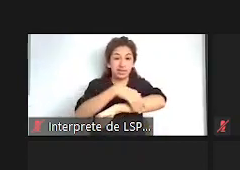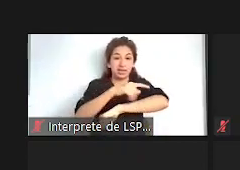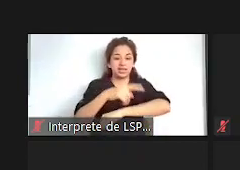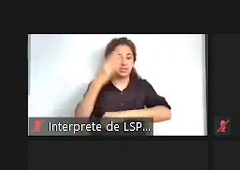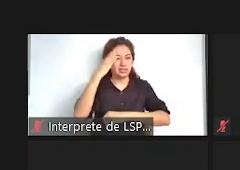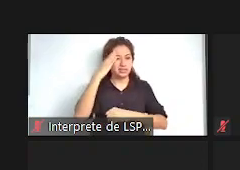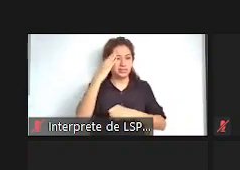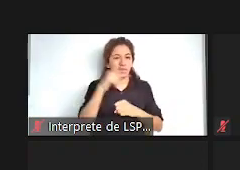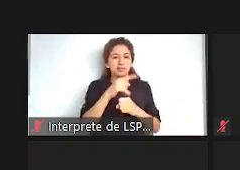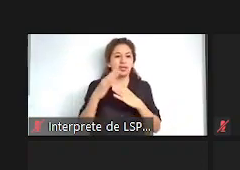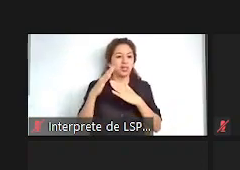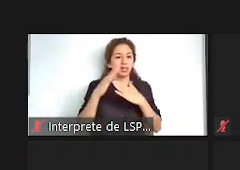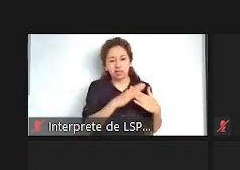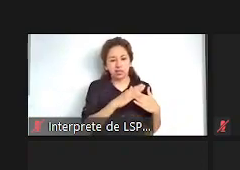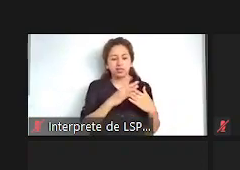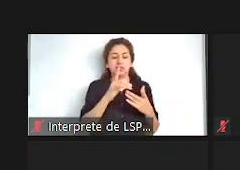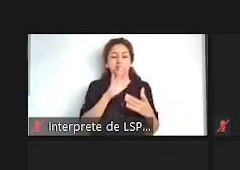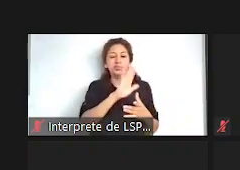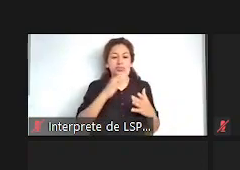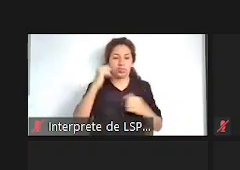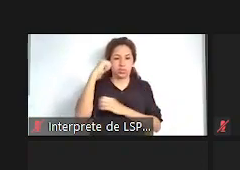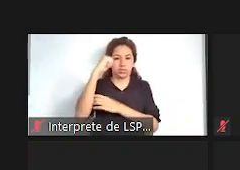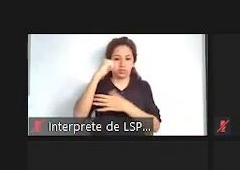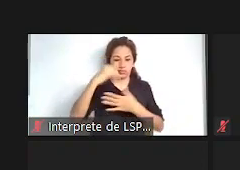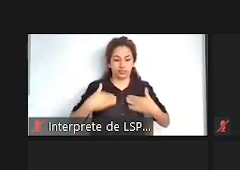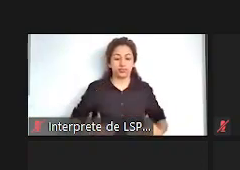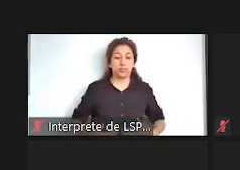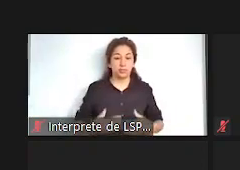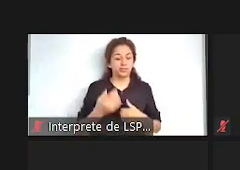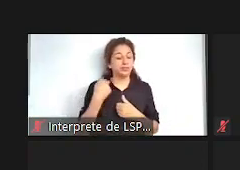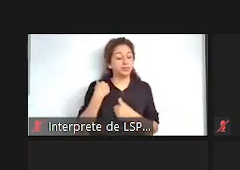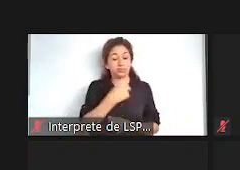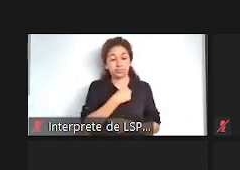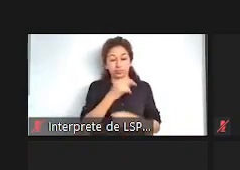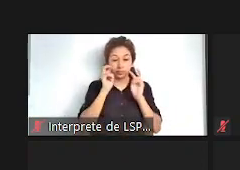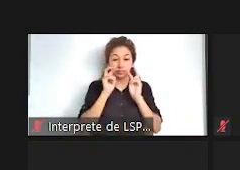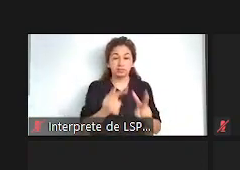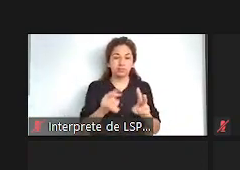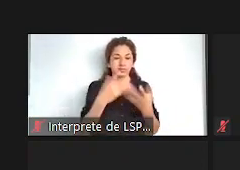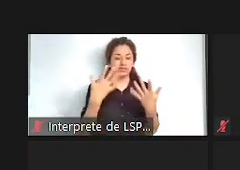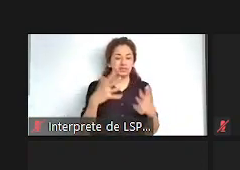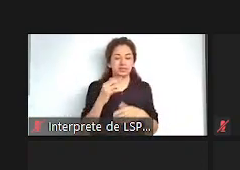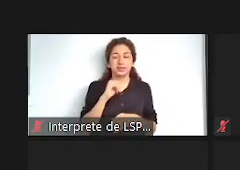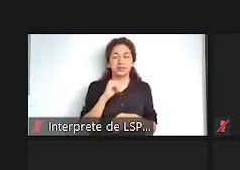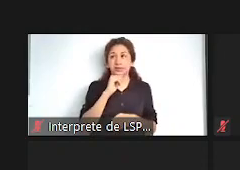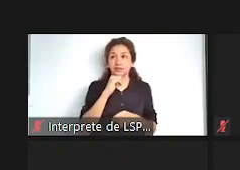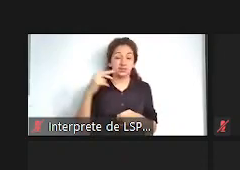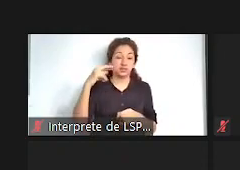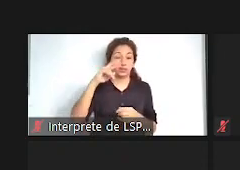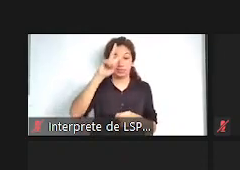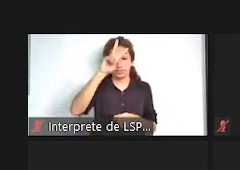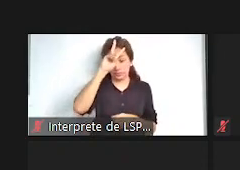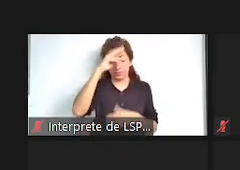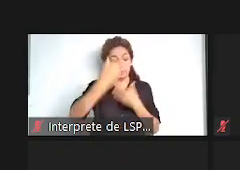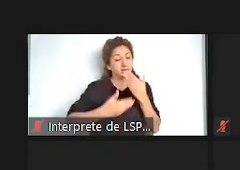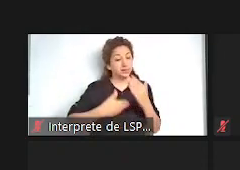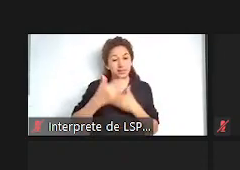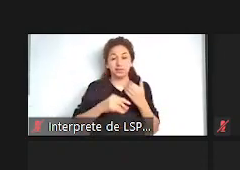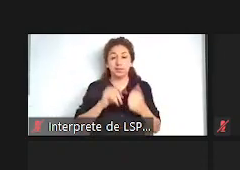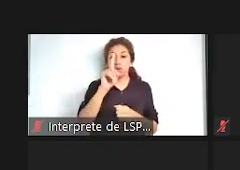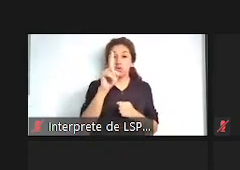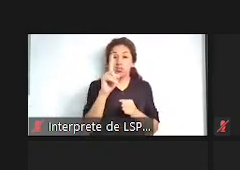space where human rights i are violated and the high degree of informality have shown